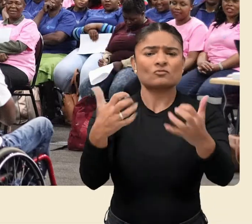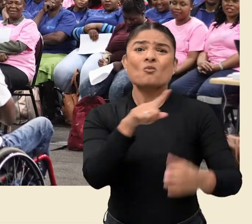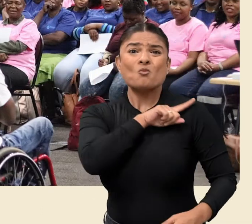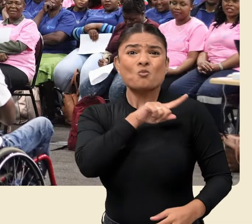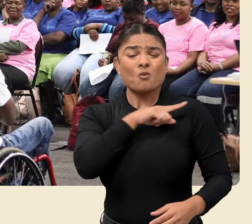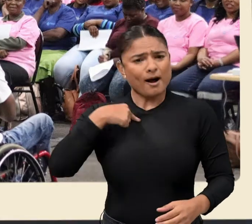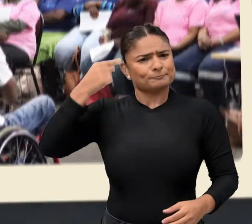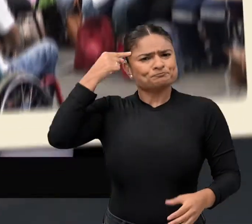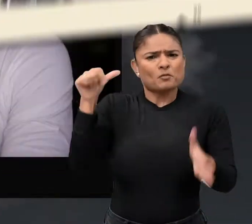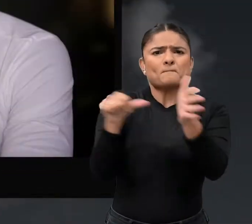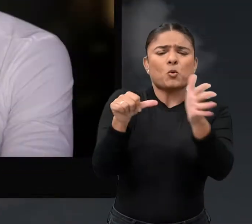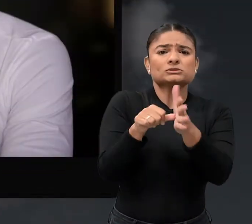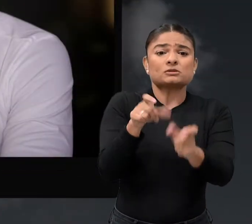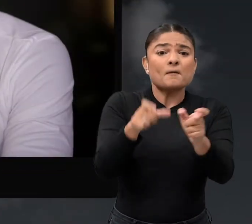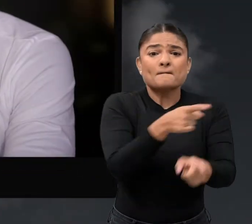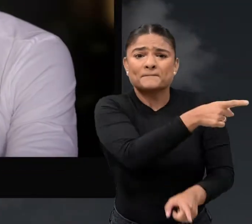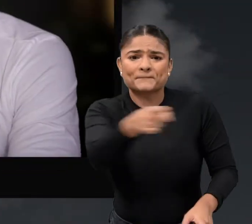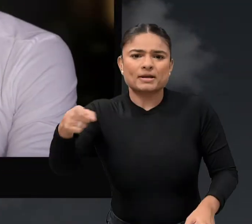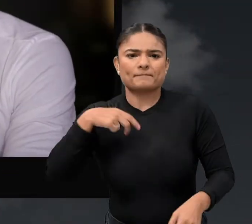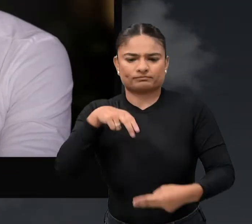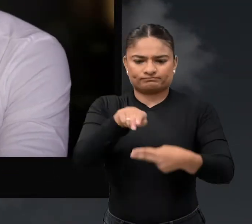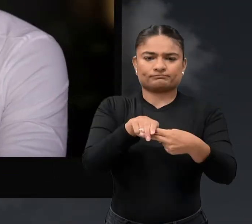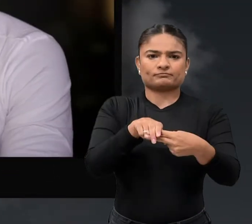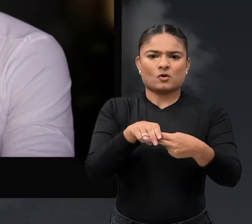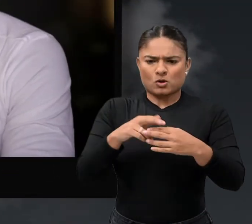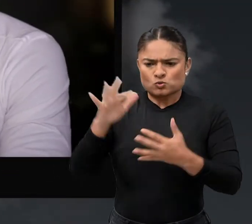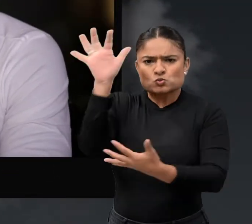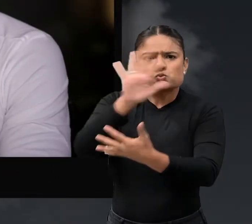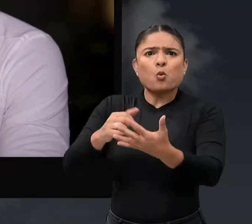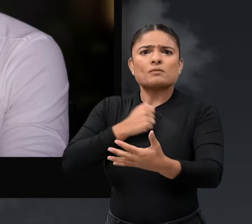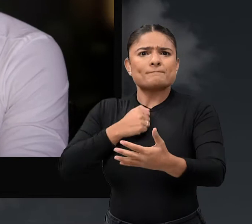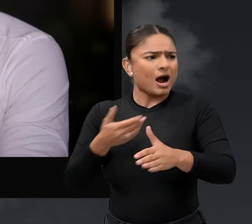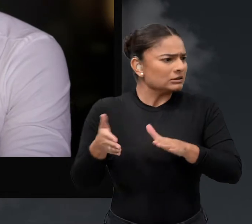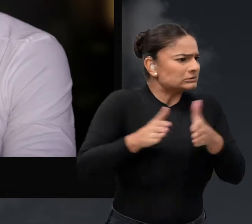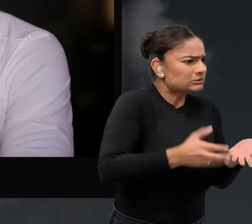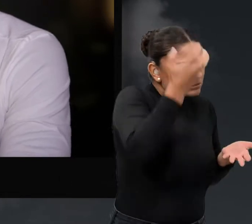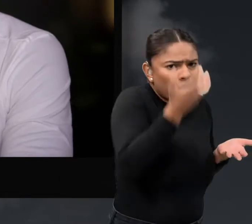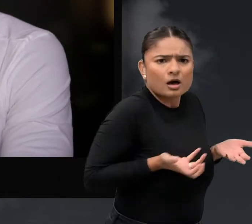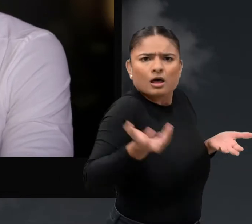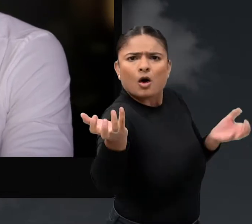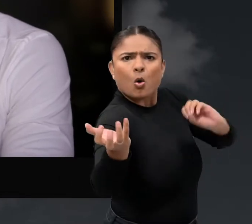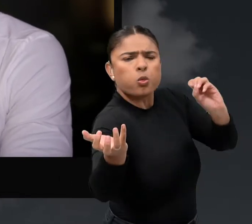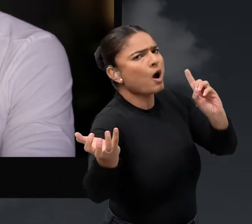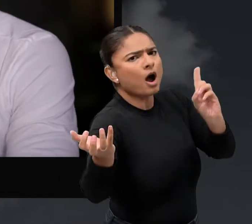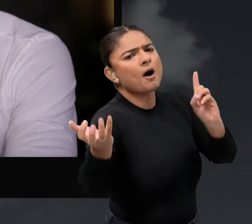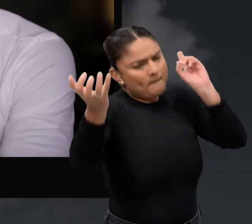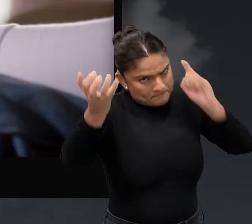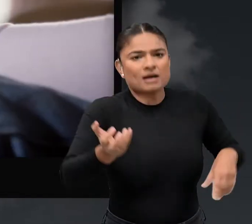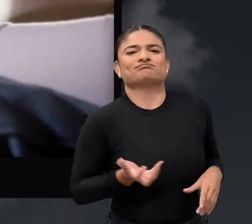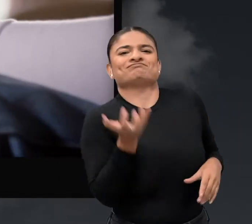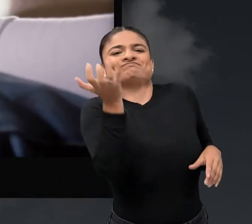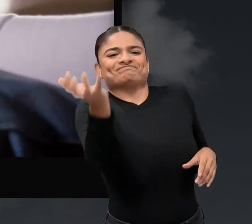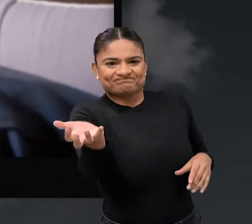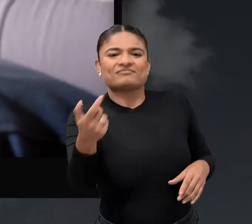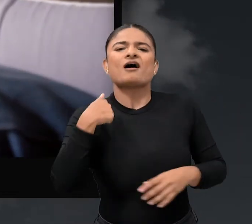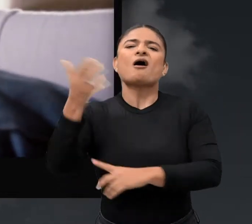because over time I realized I can't go to my grave with the story that I have, I actually have to share